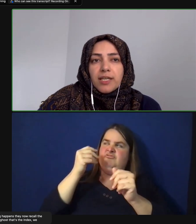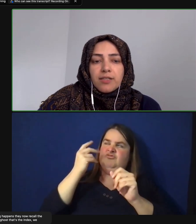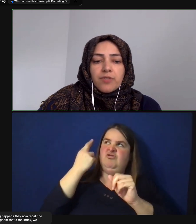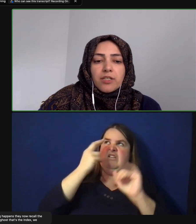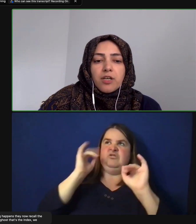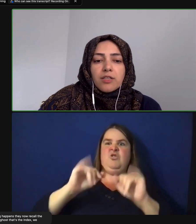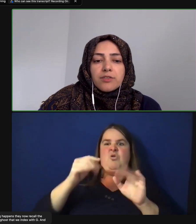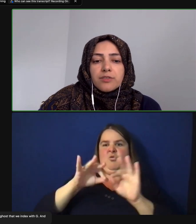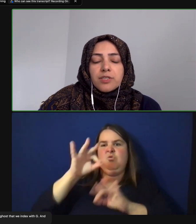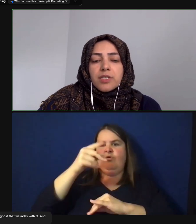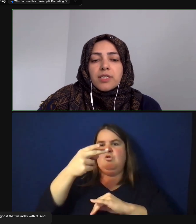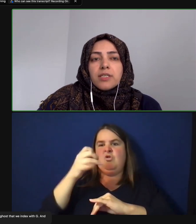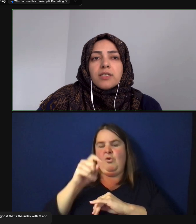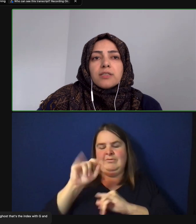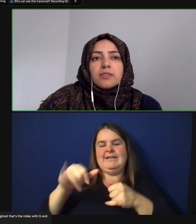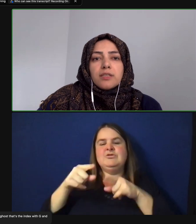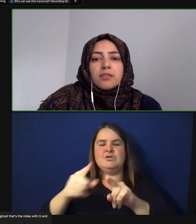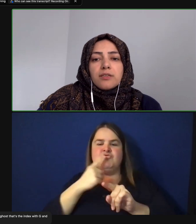G and the red color.